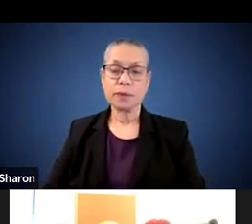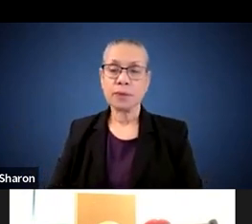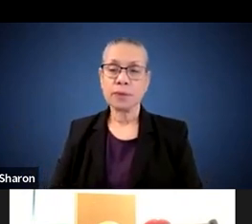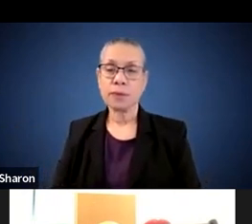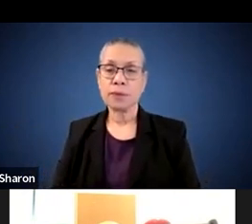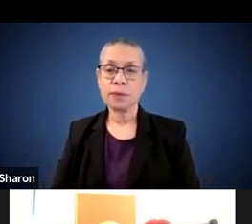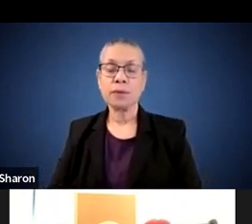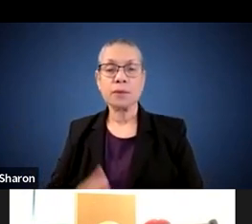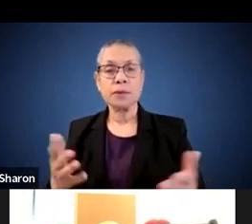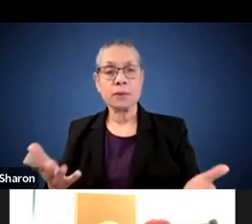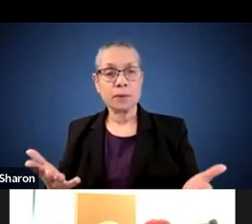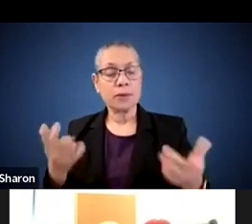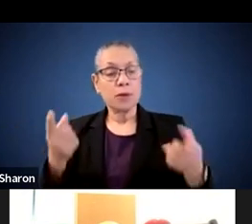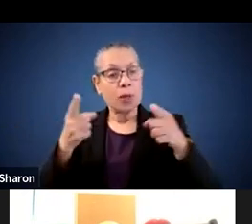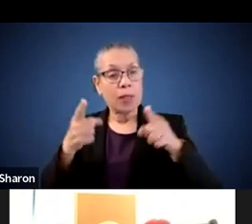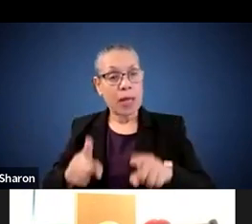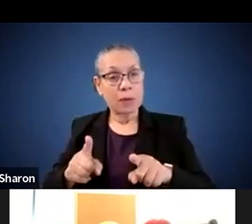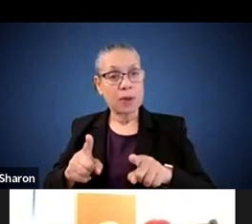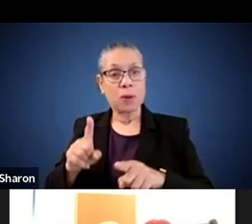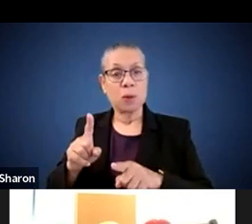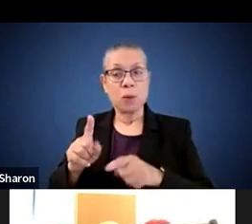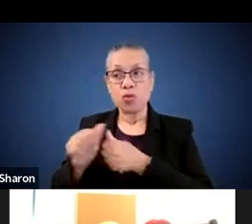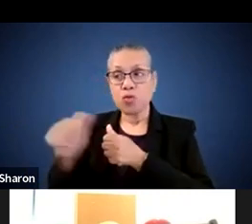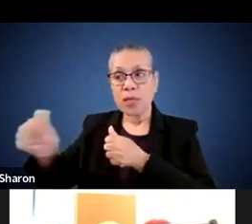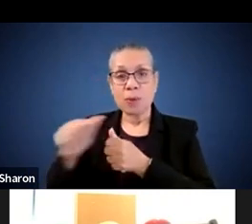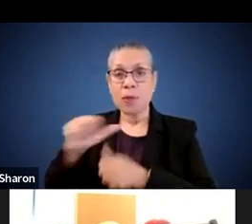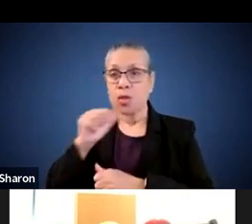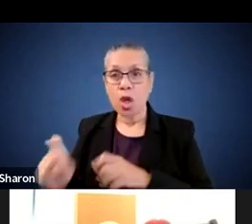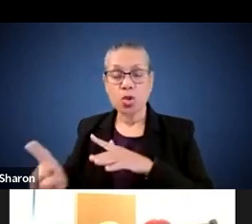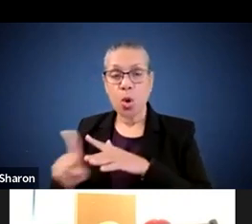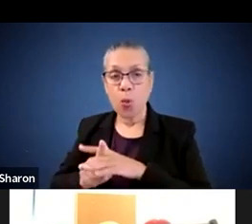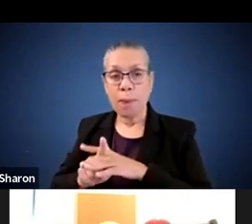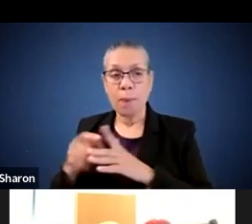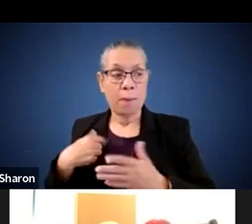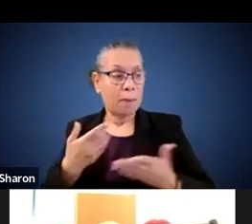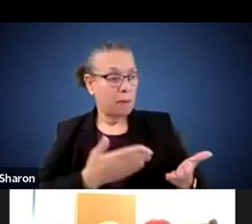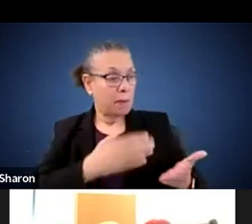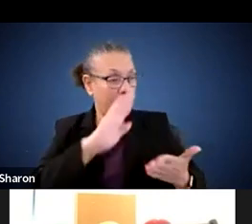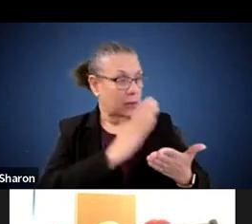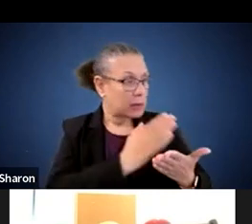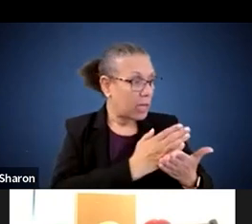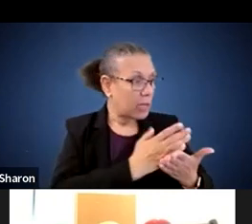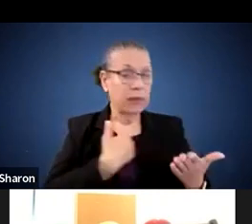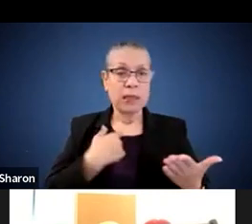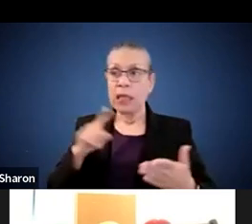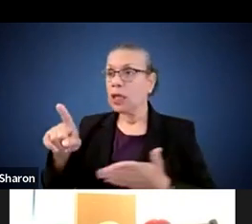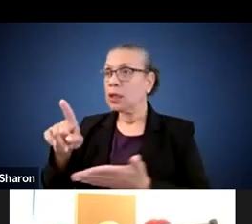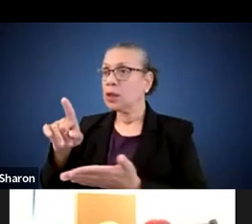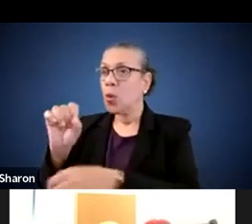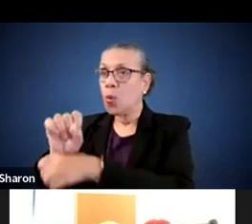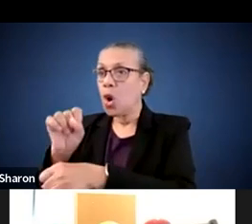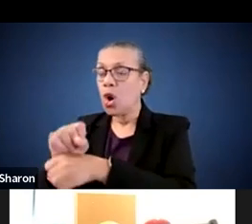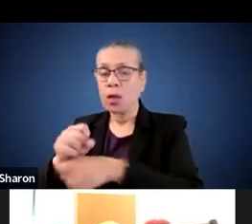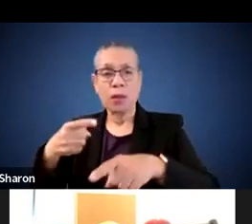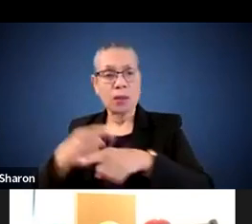and when that happens it really messes up my day and I even at the risk of losing my job is